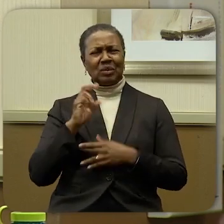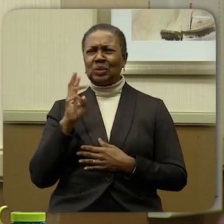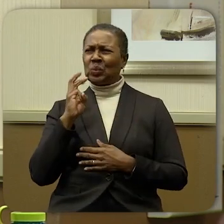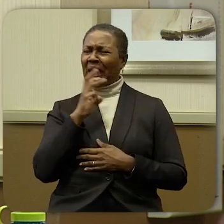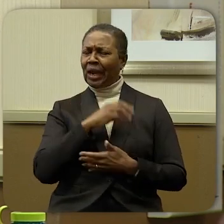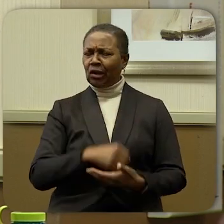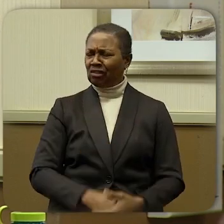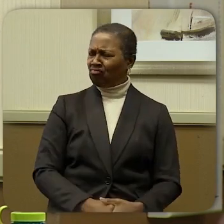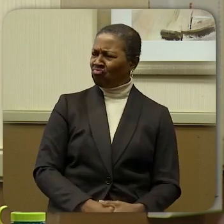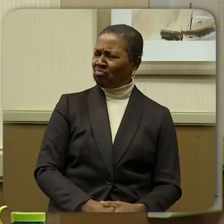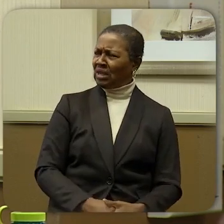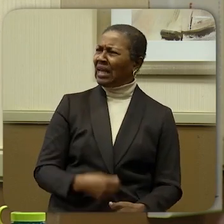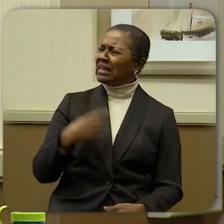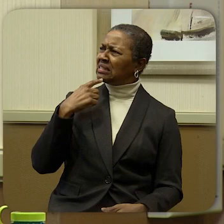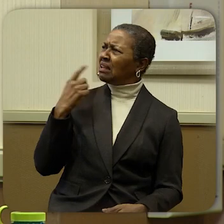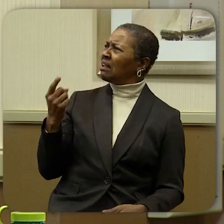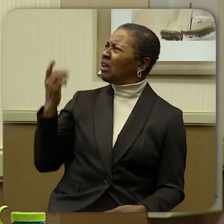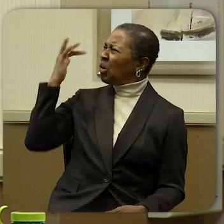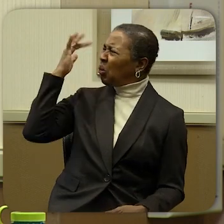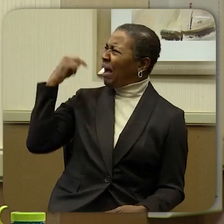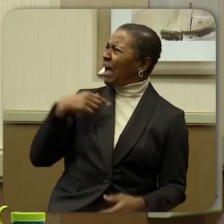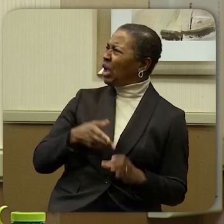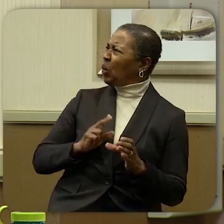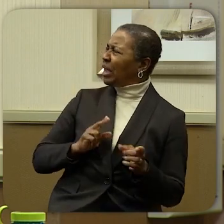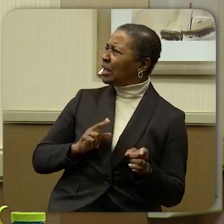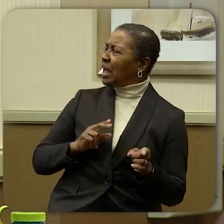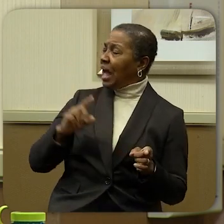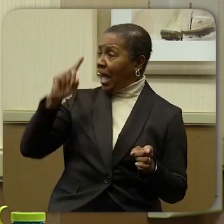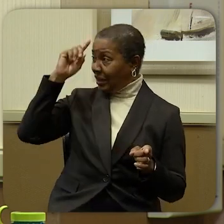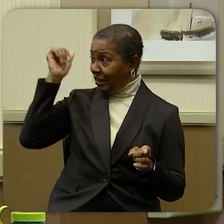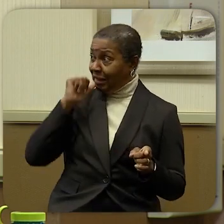weird. And I said to my dad, but why? And he said, because I think